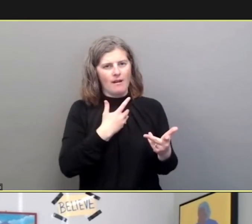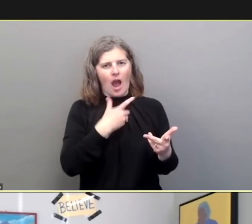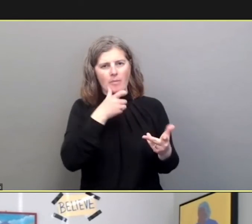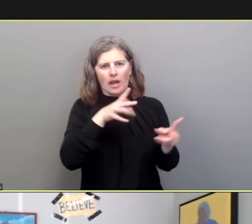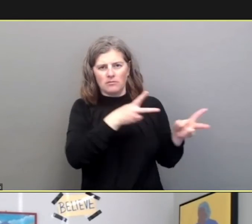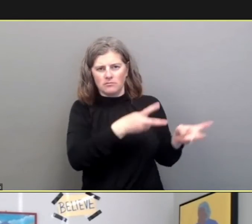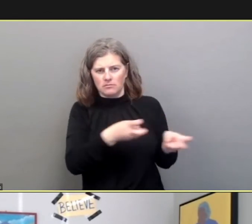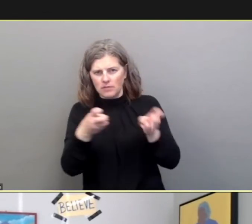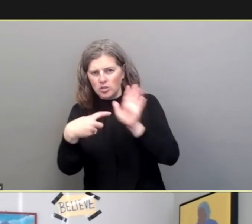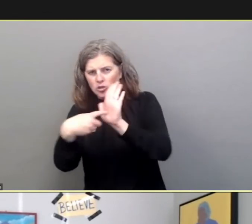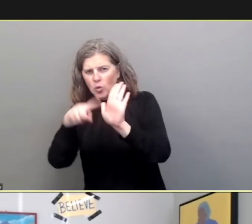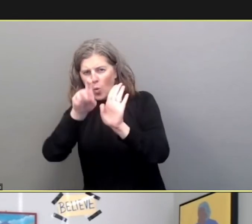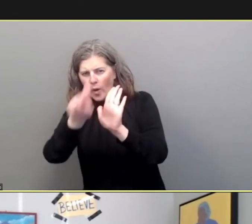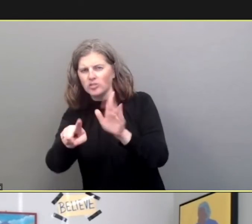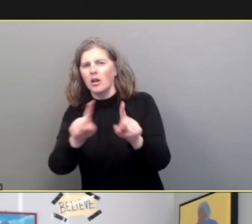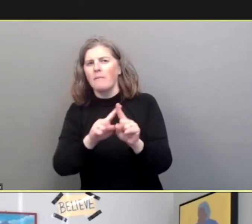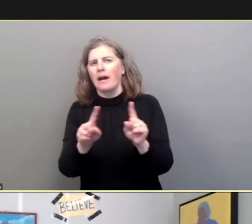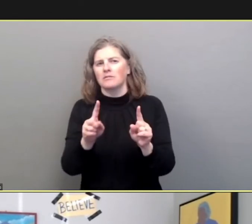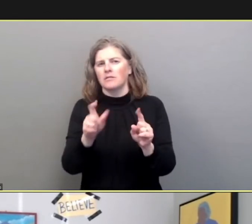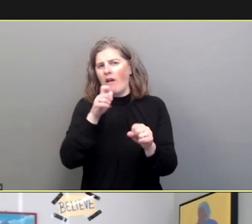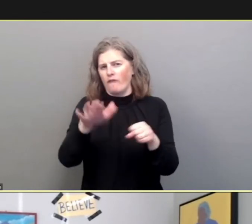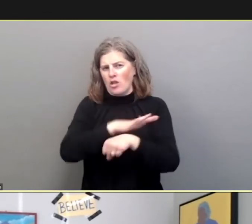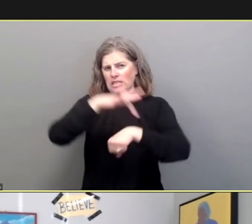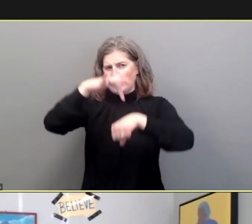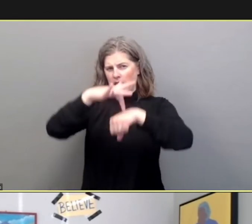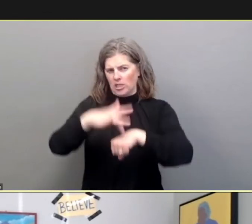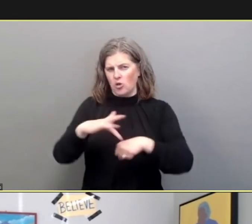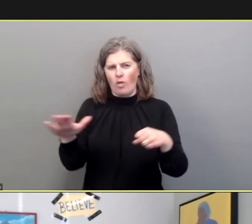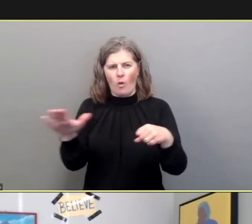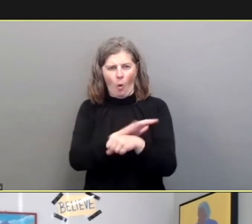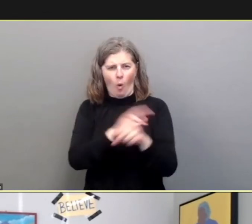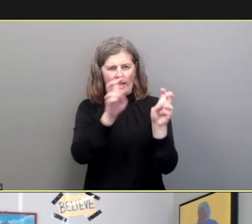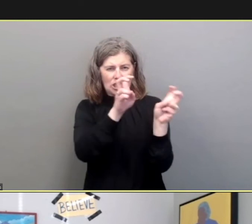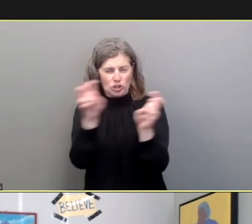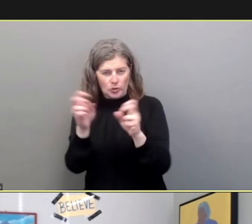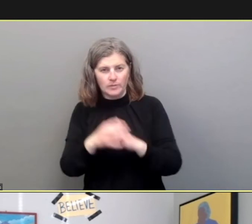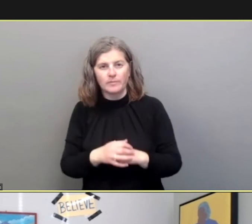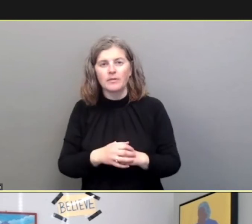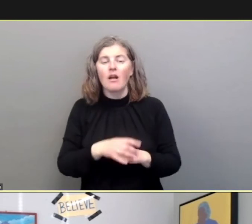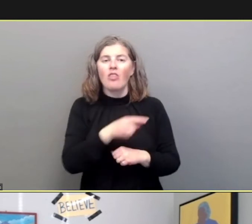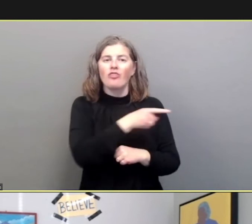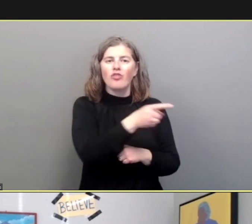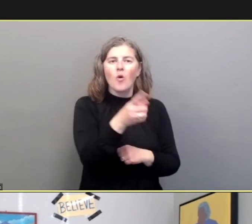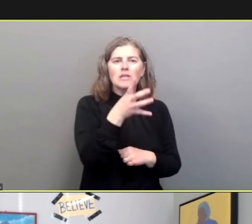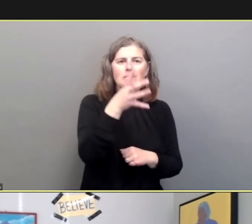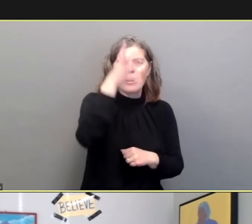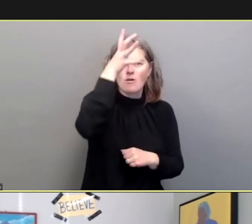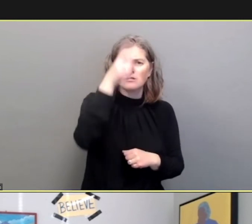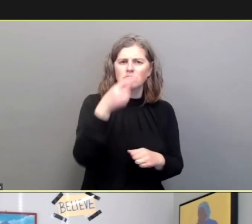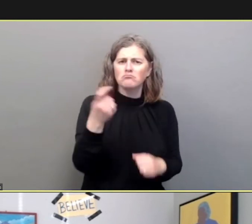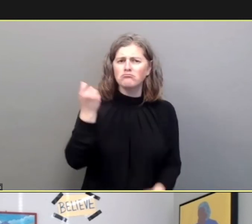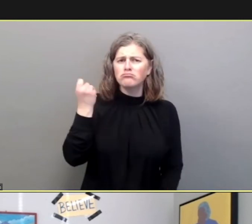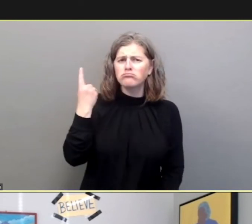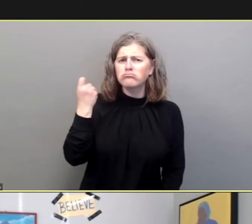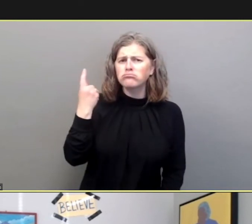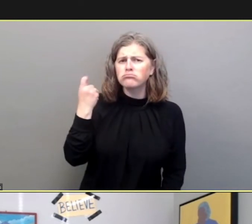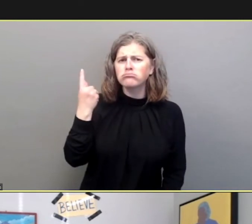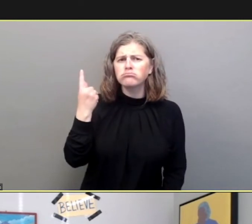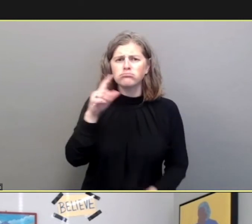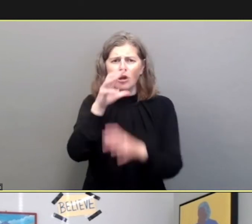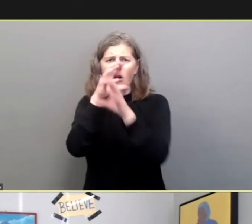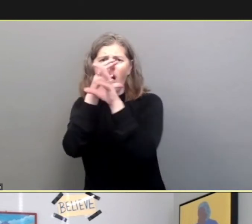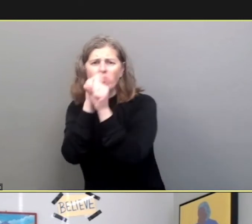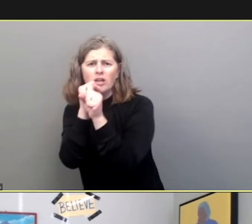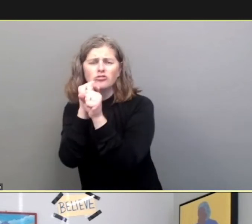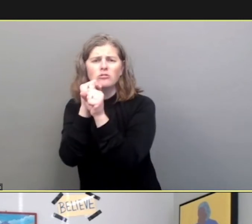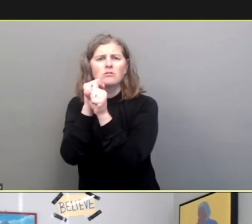just because I didn't seem like you quite touched on what the whole issue here. Mm-hmm. They thought that, yeah, they understand that, it's confidentiality,